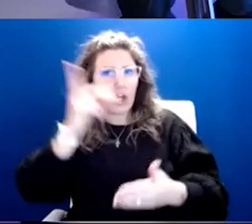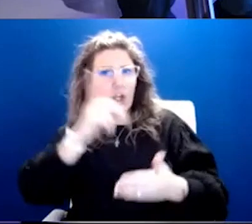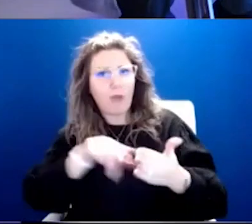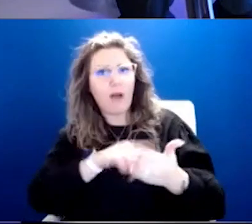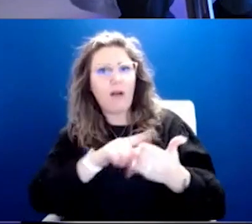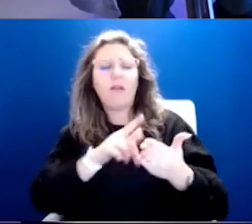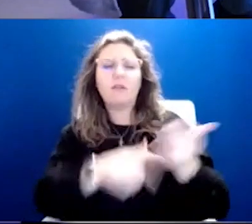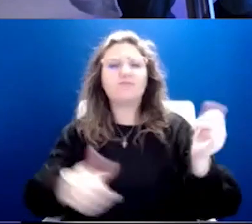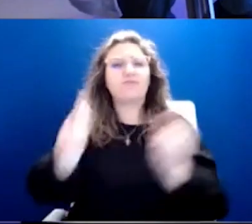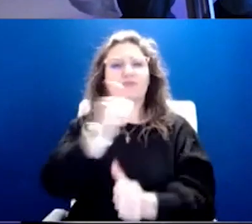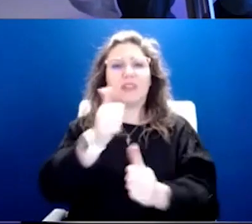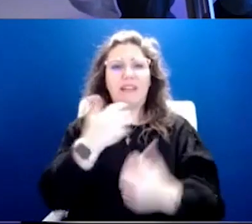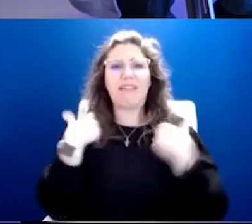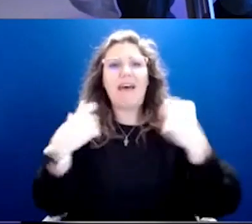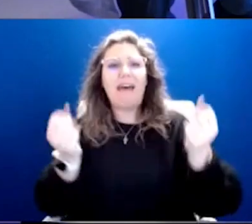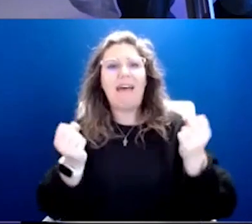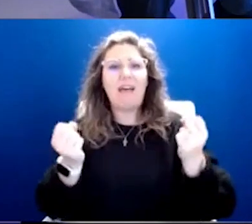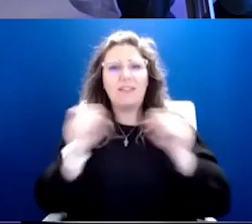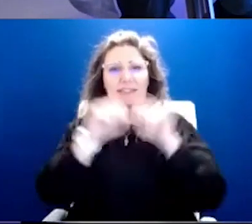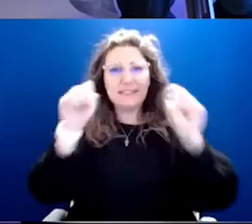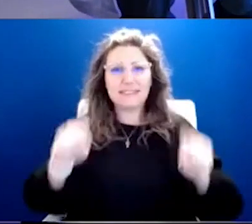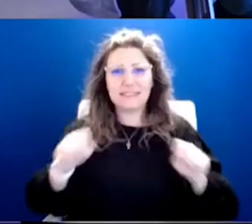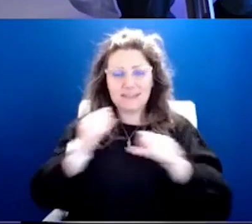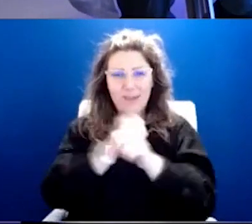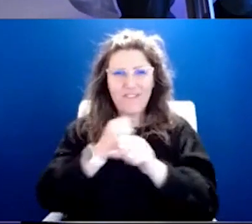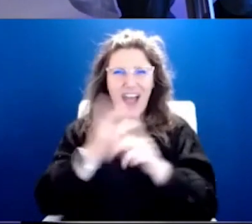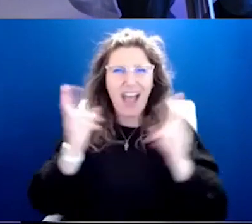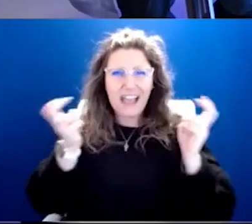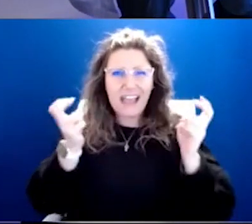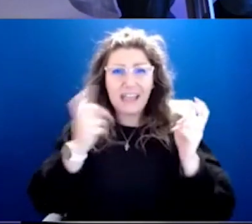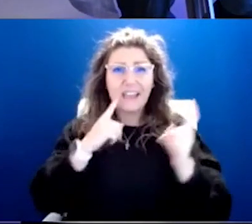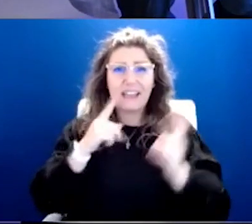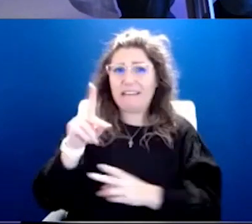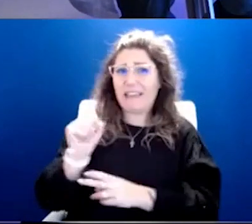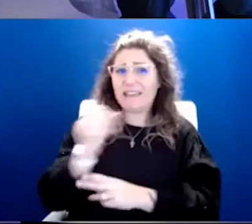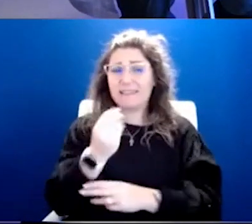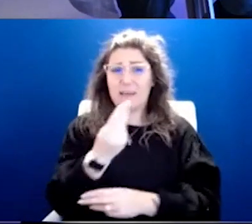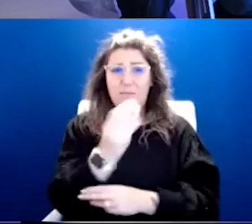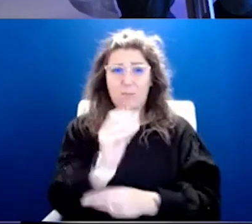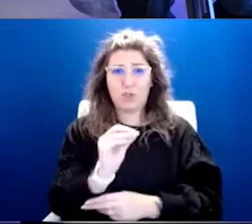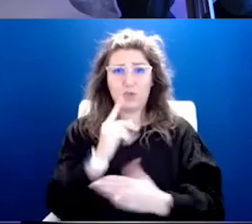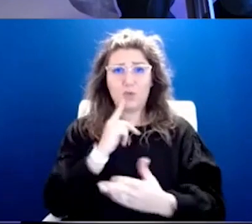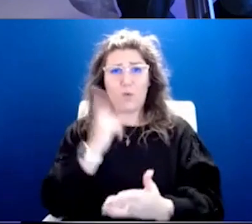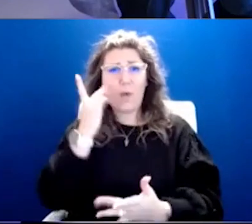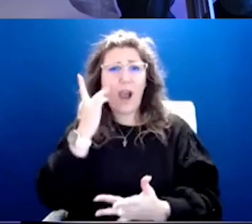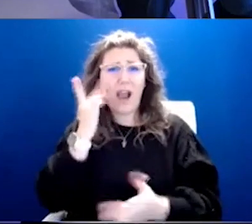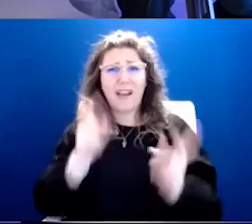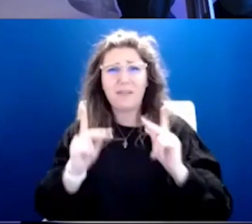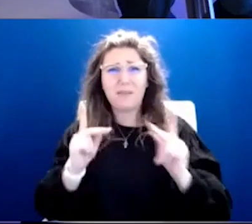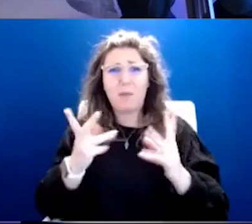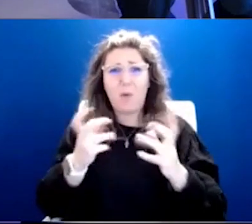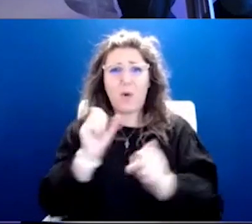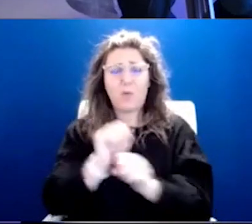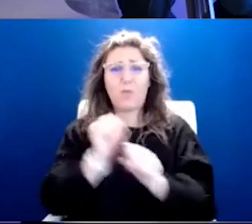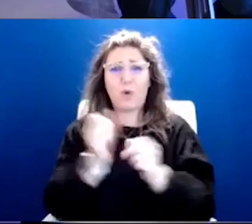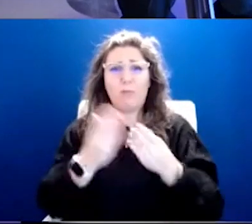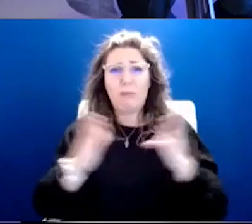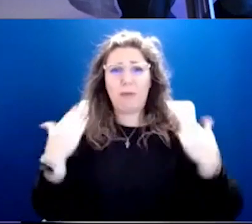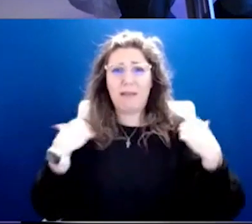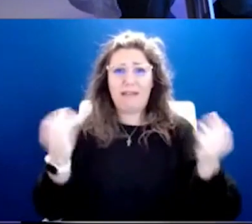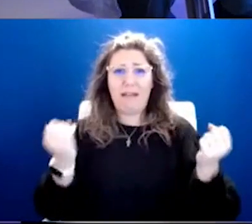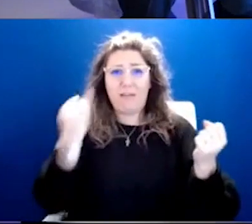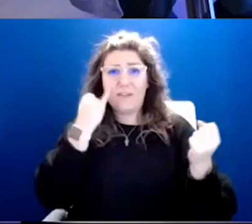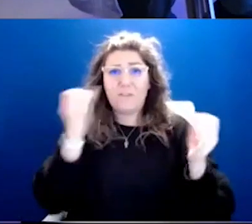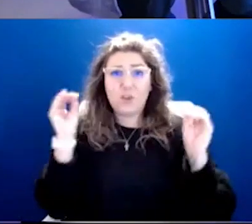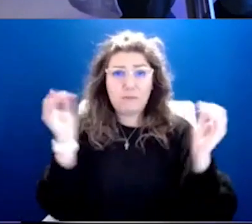of fighting the good fight in Kansas and Missouri? Why would anyone want to work in public health if they have no tools and no